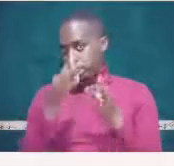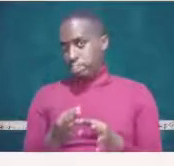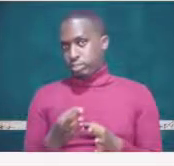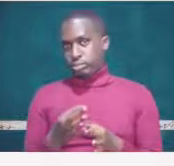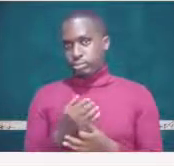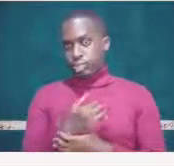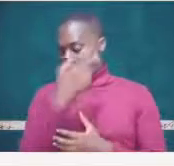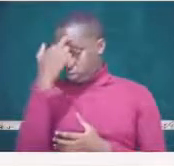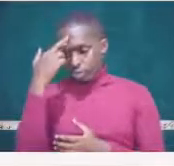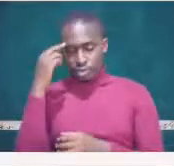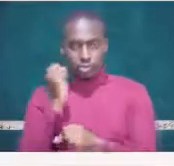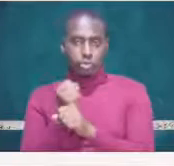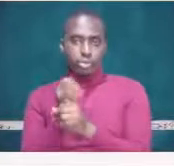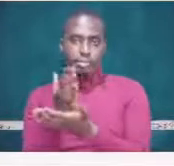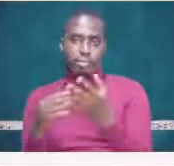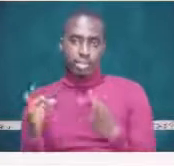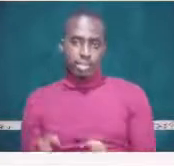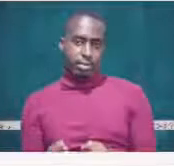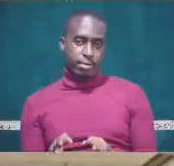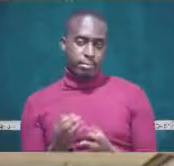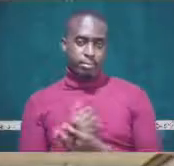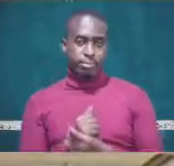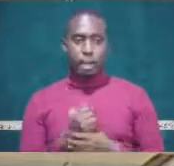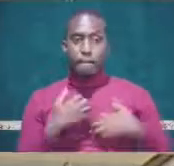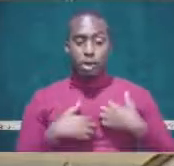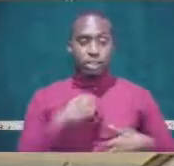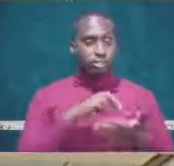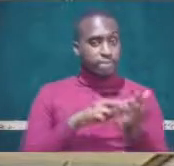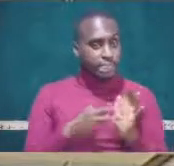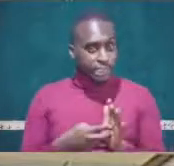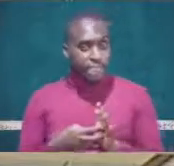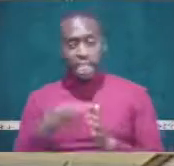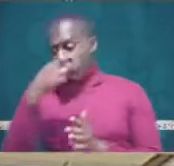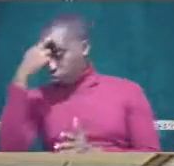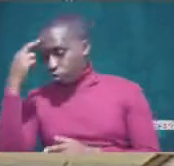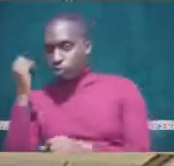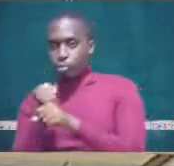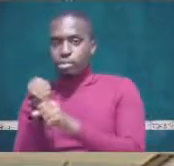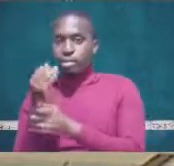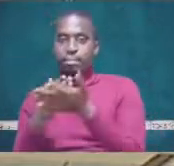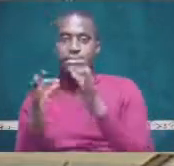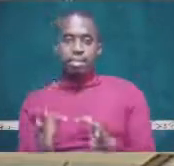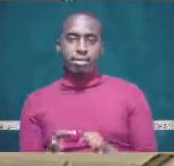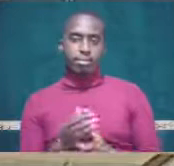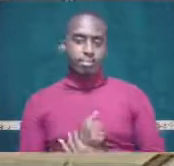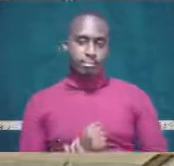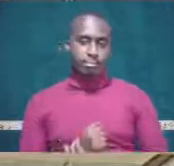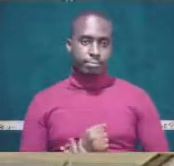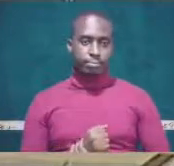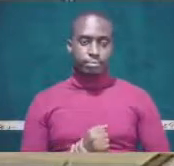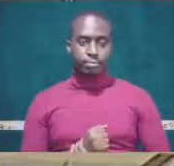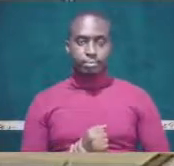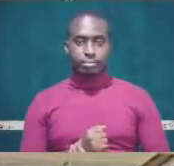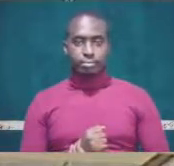motive. Reason. It is a reason for doing something. A motive. A reason